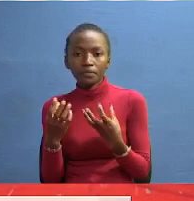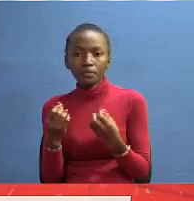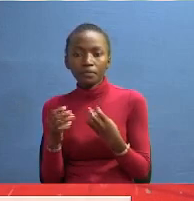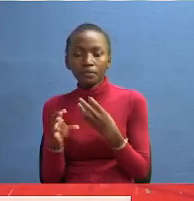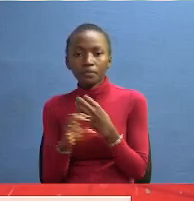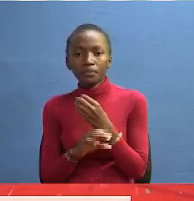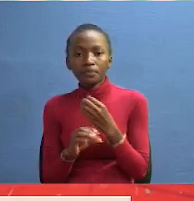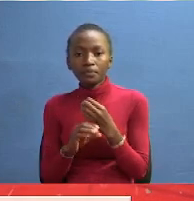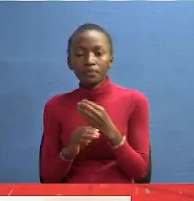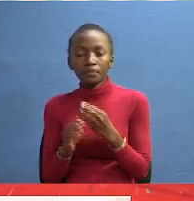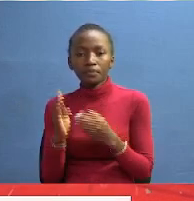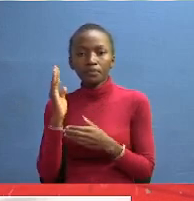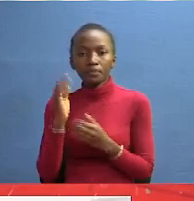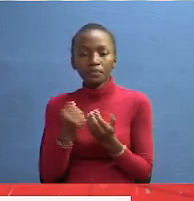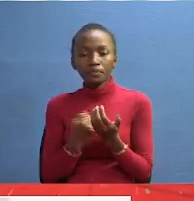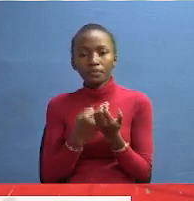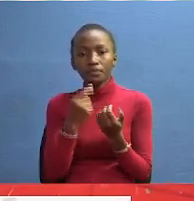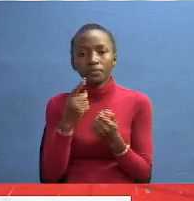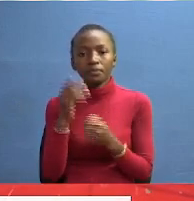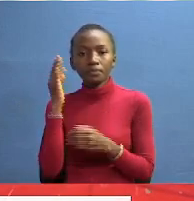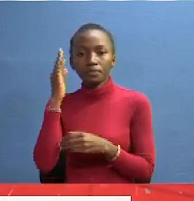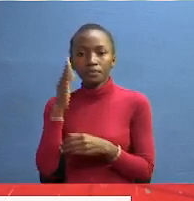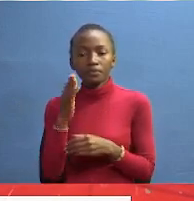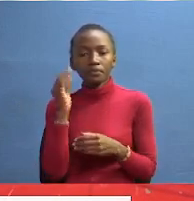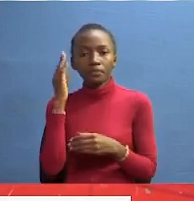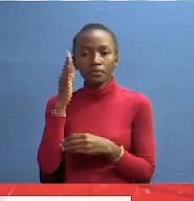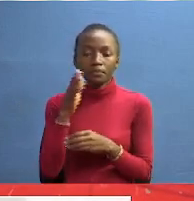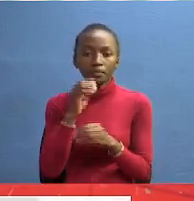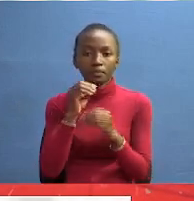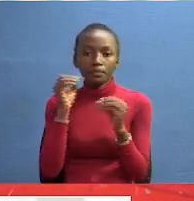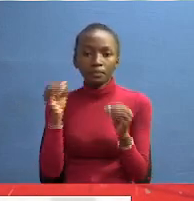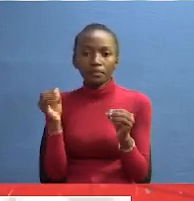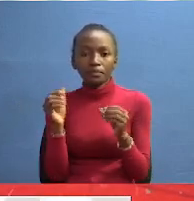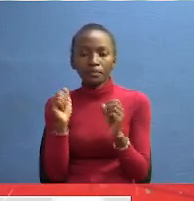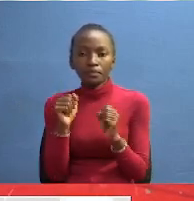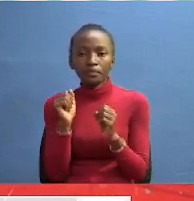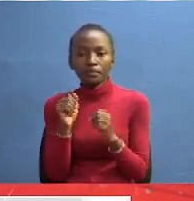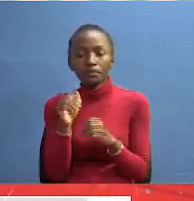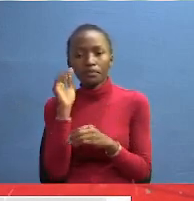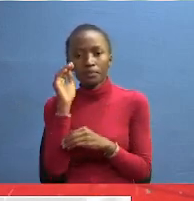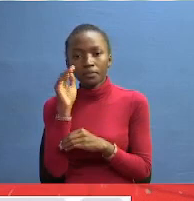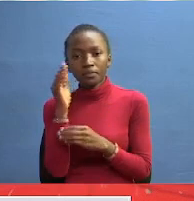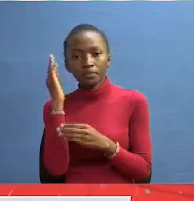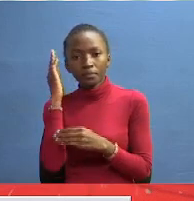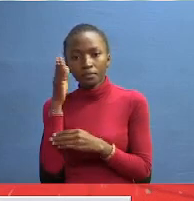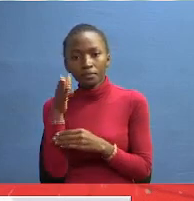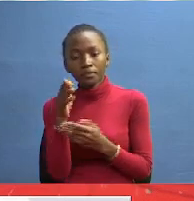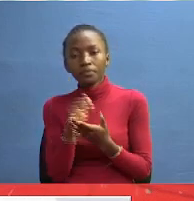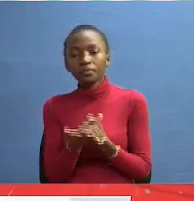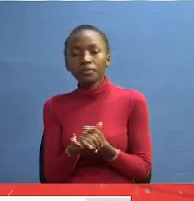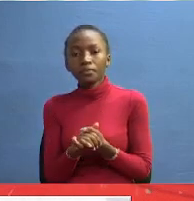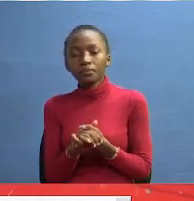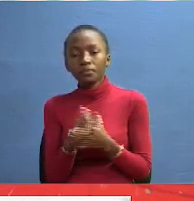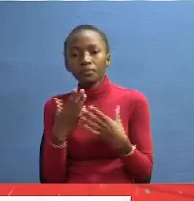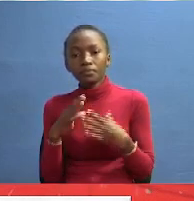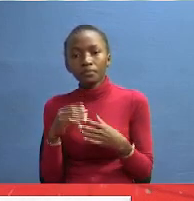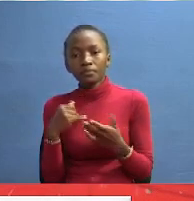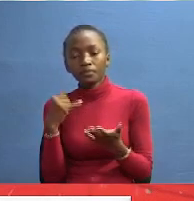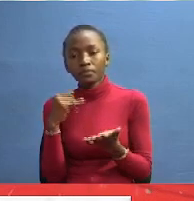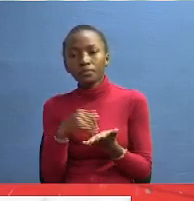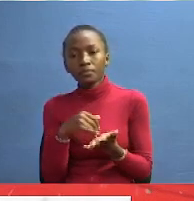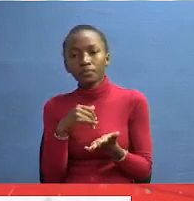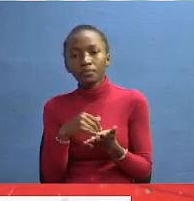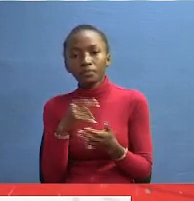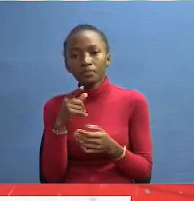indirectly. He was able to ask that those people who are mainly involved in those conflicts would come